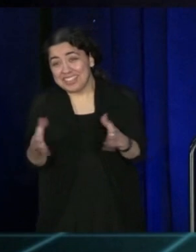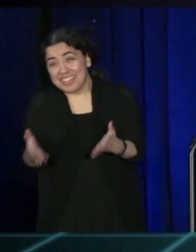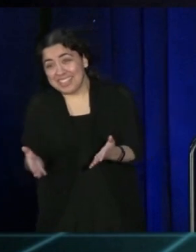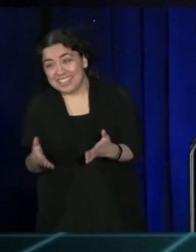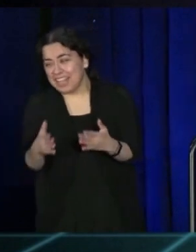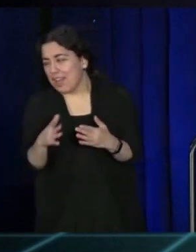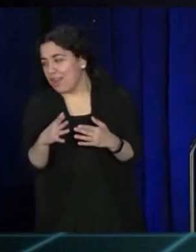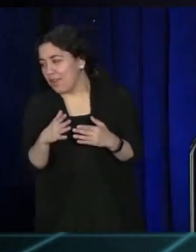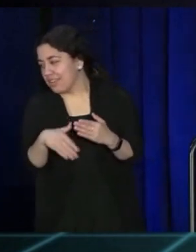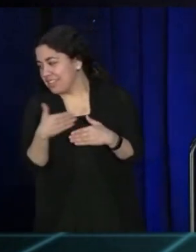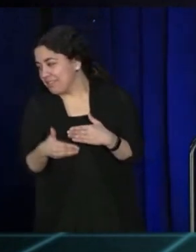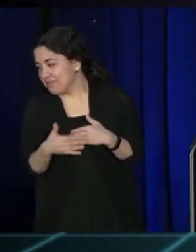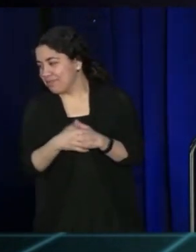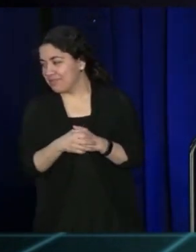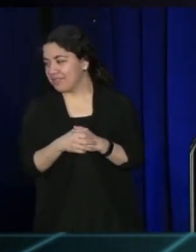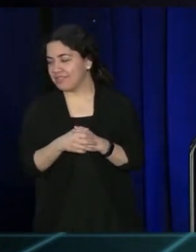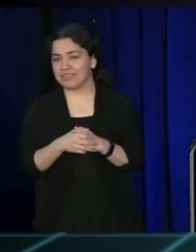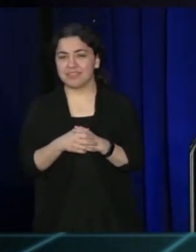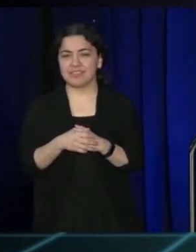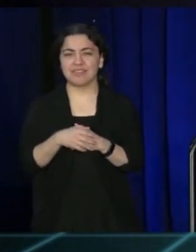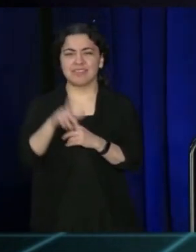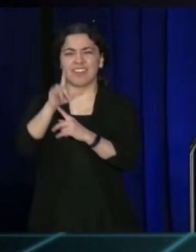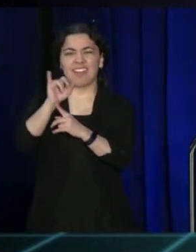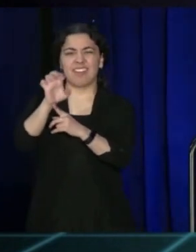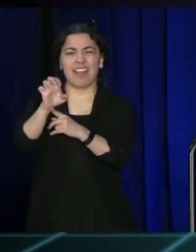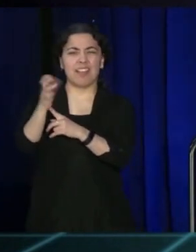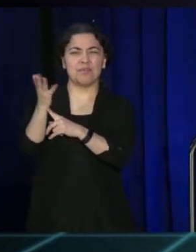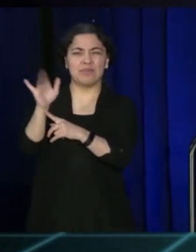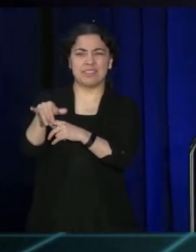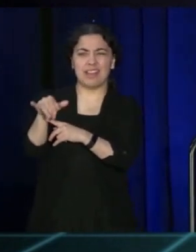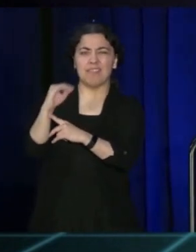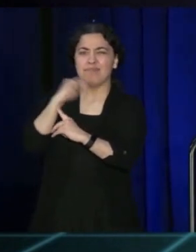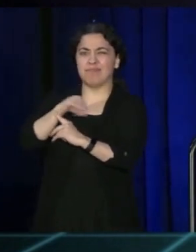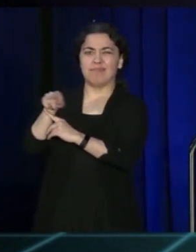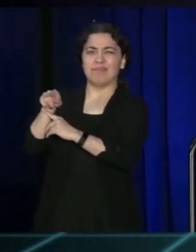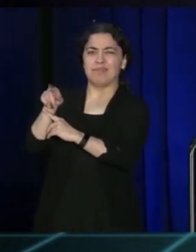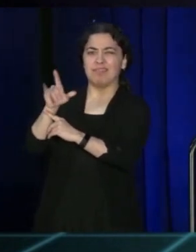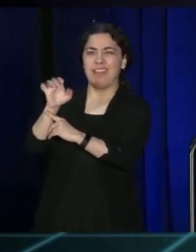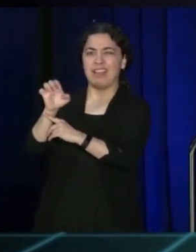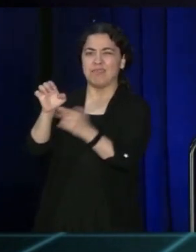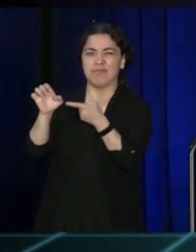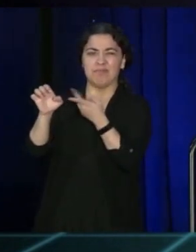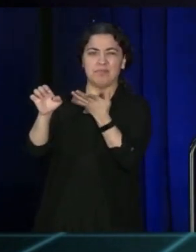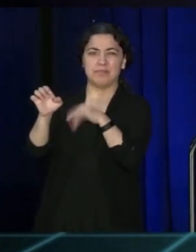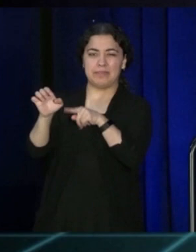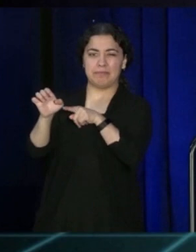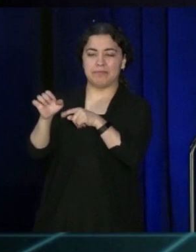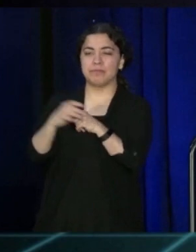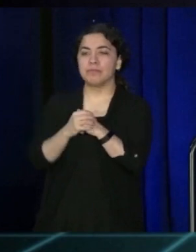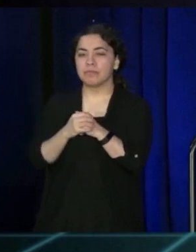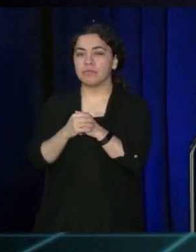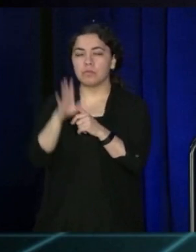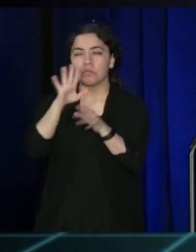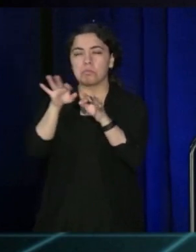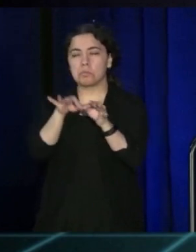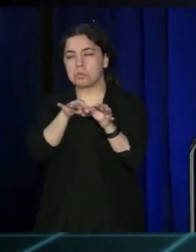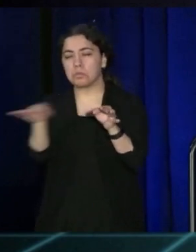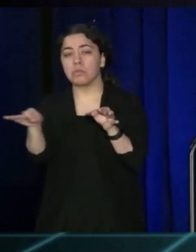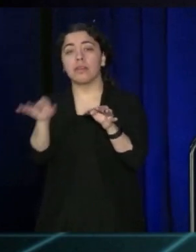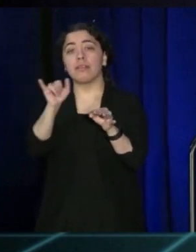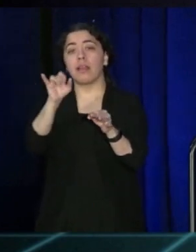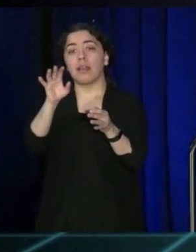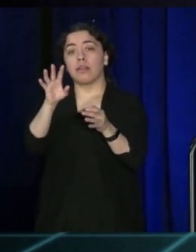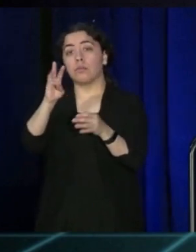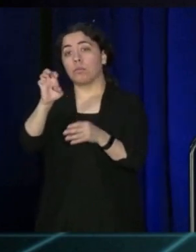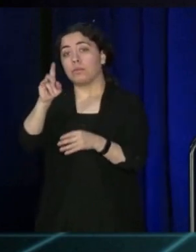this. And we're going to start by defining the word lie. What is a lie? And the Webster's Dictionary says it's